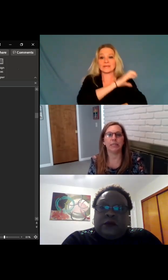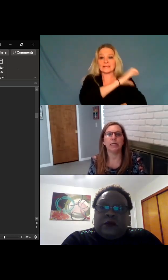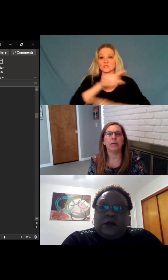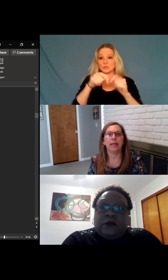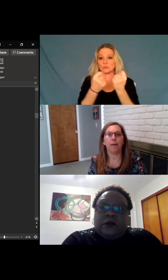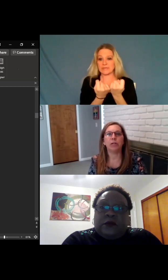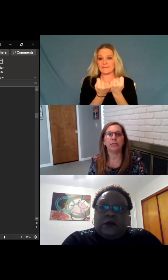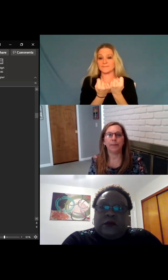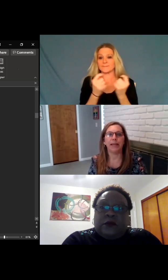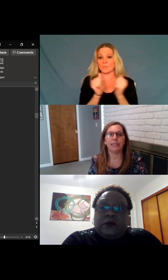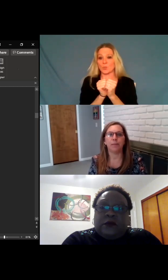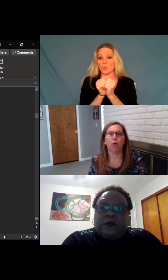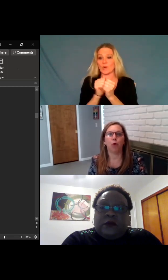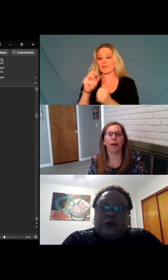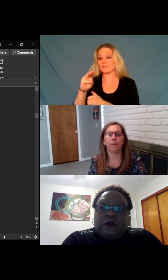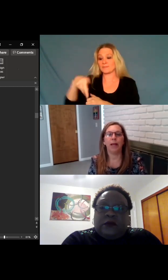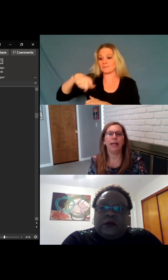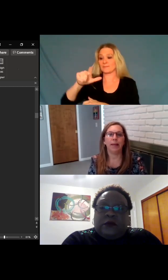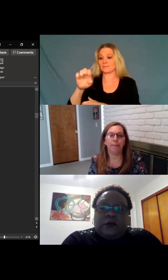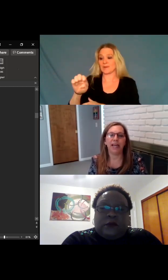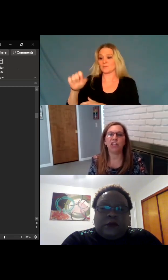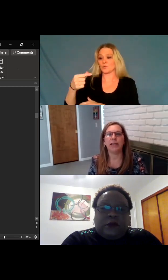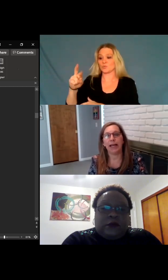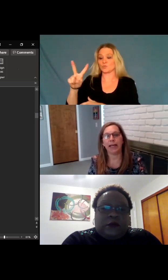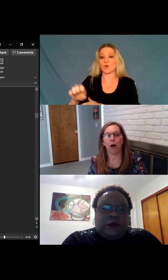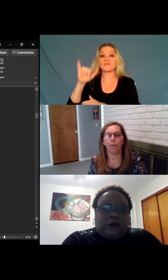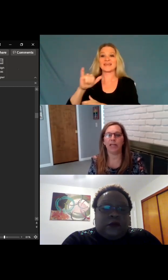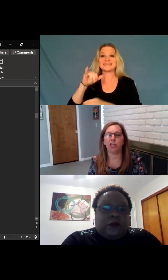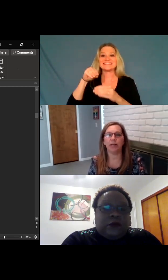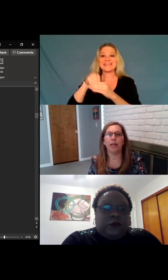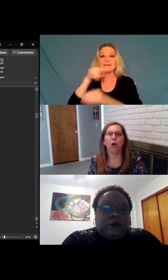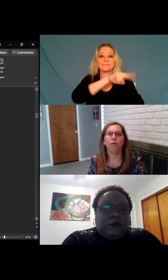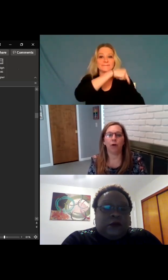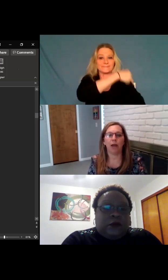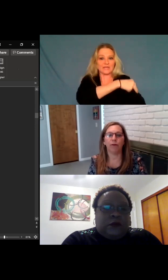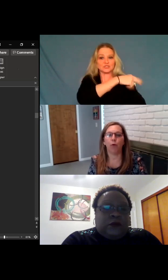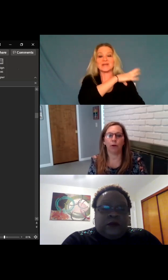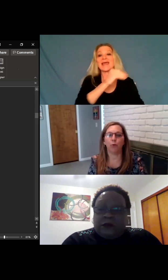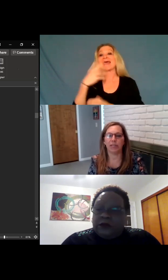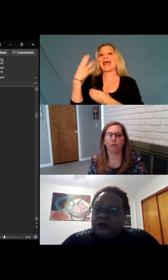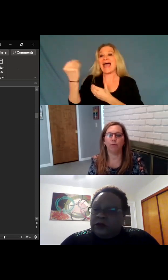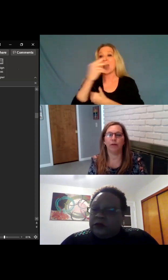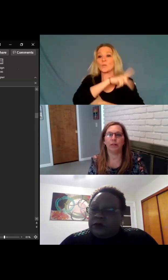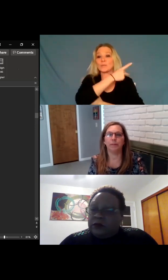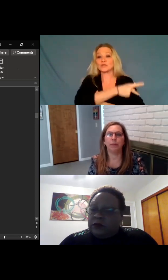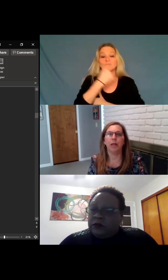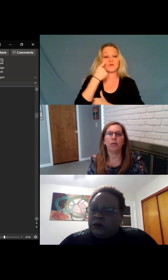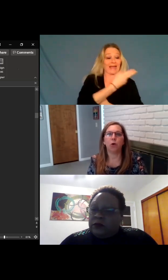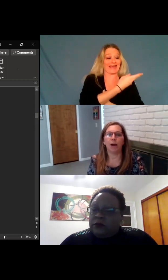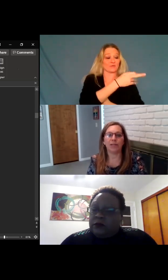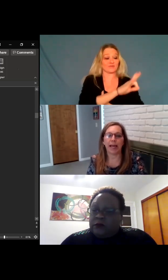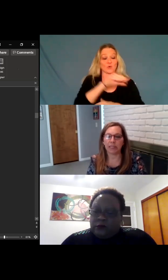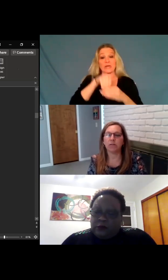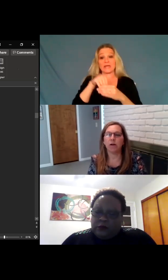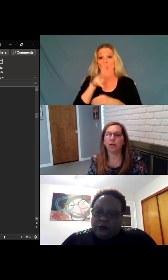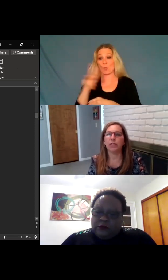is the chemical dependency program, inpatient and outpatient, for Henry Ford in West Bloomfield. So